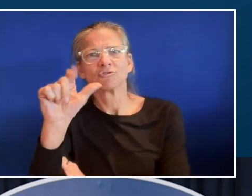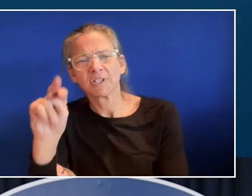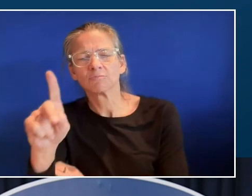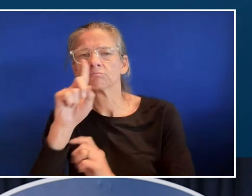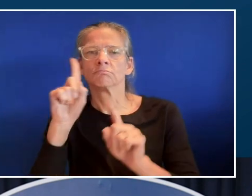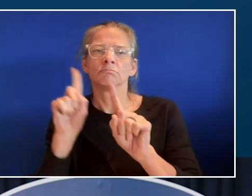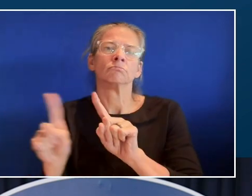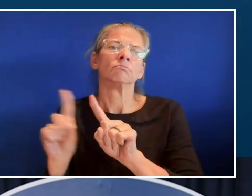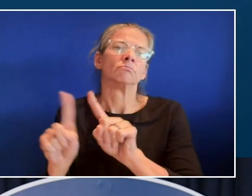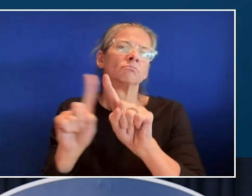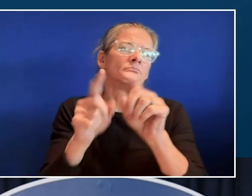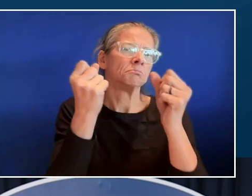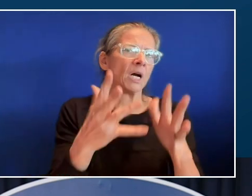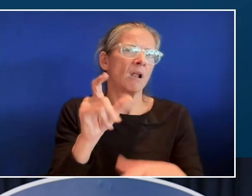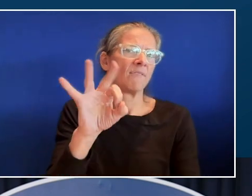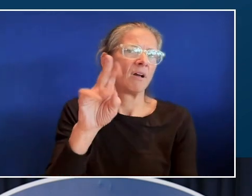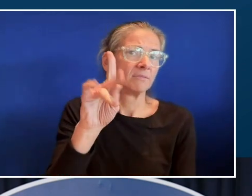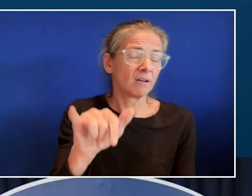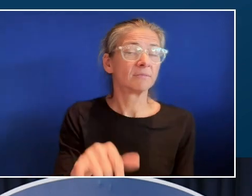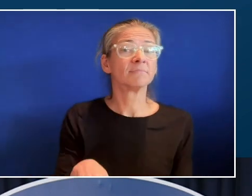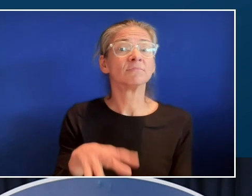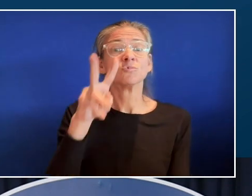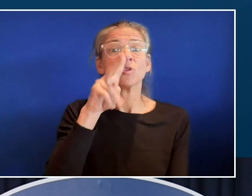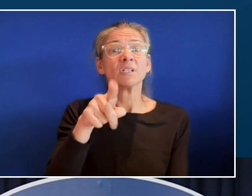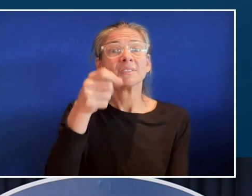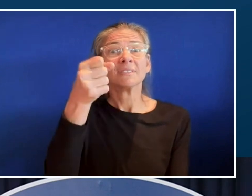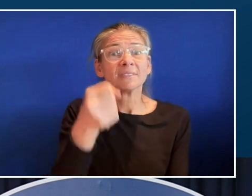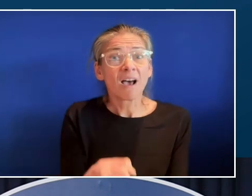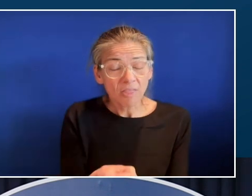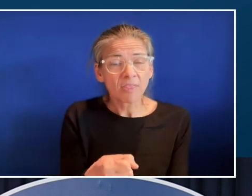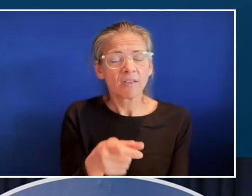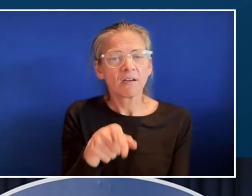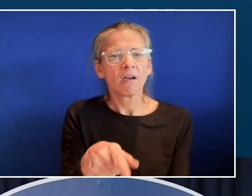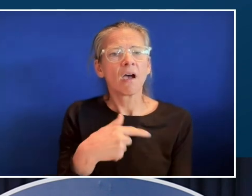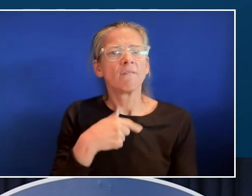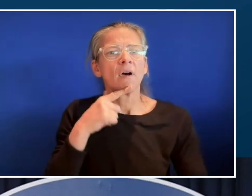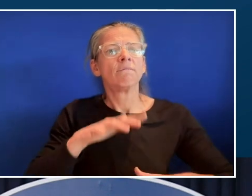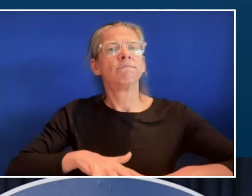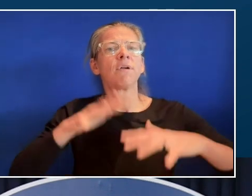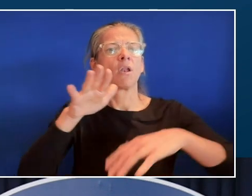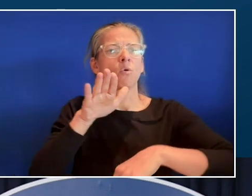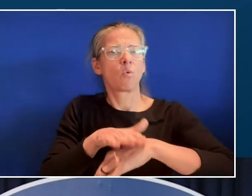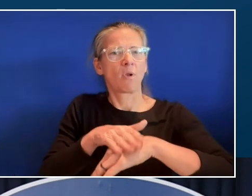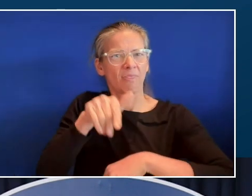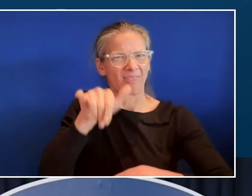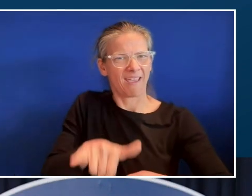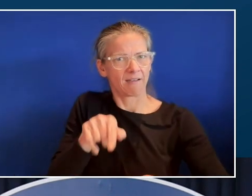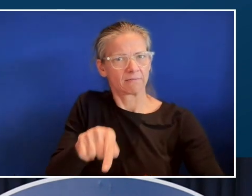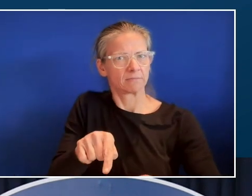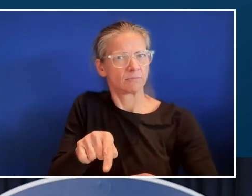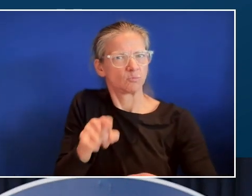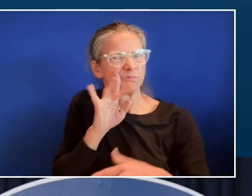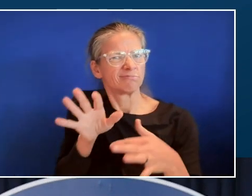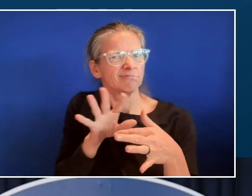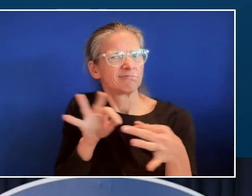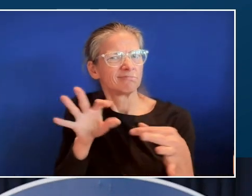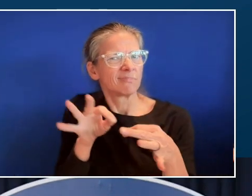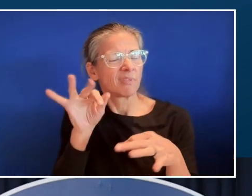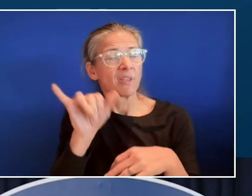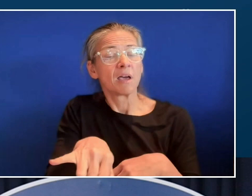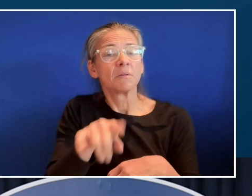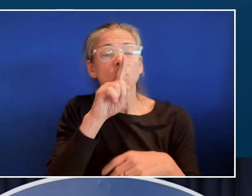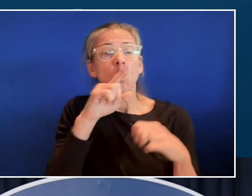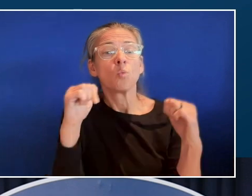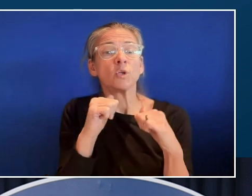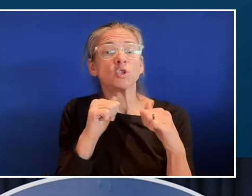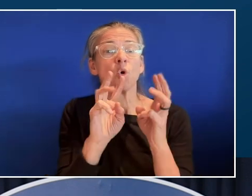Ashland, and so much more of Kentucky. Then you look down south, and we'll get to the flood warnings here in a minute. But